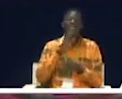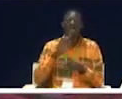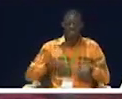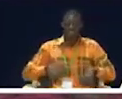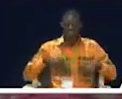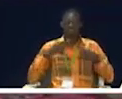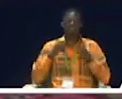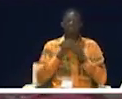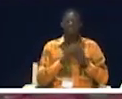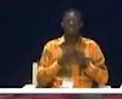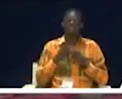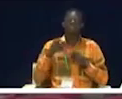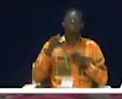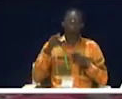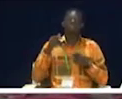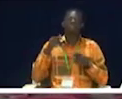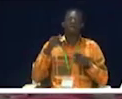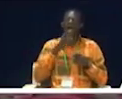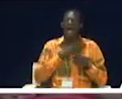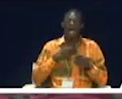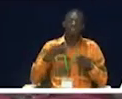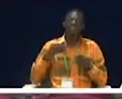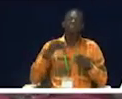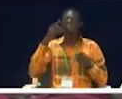she refused and the womb was locked.